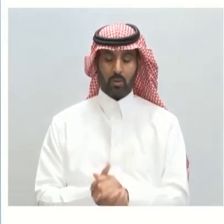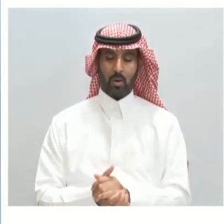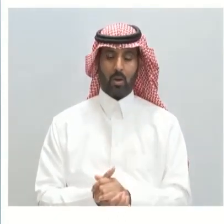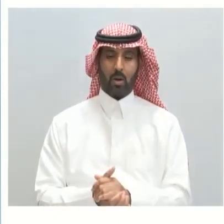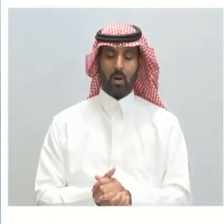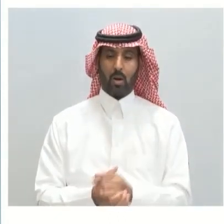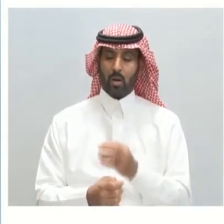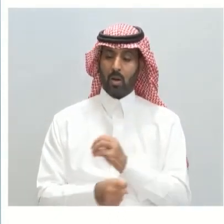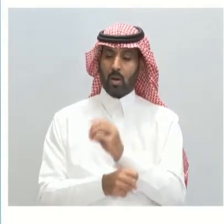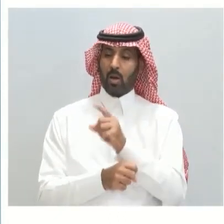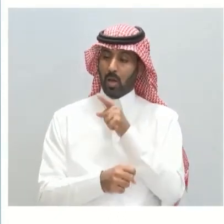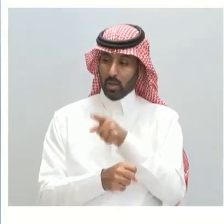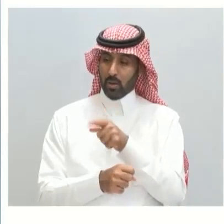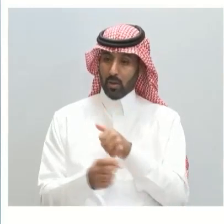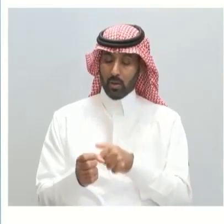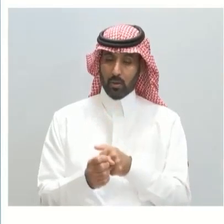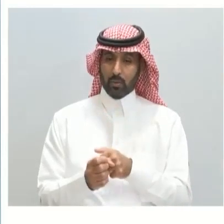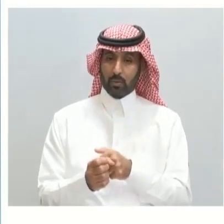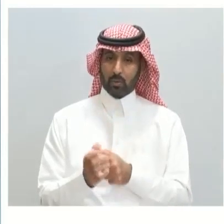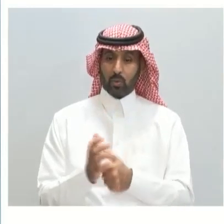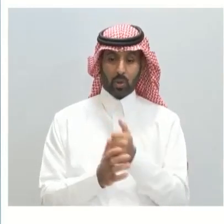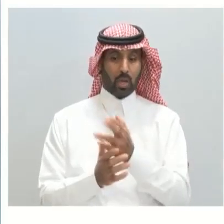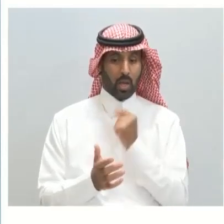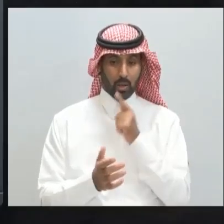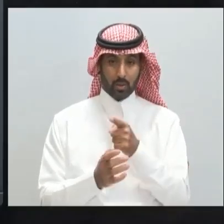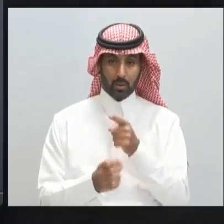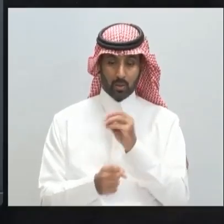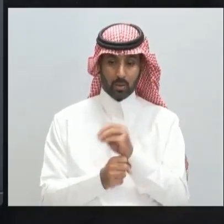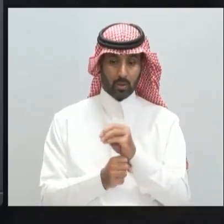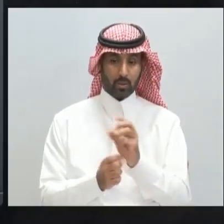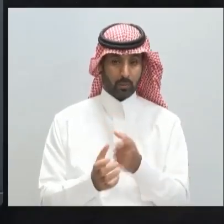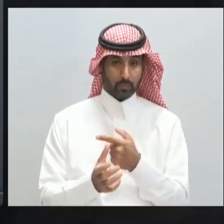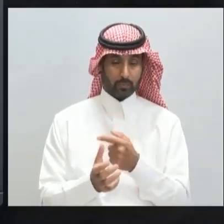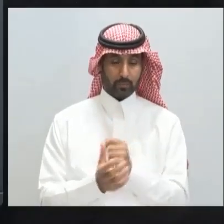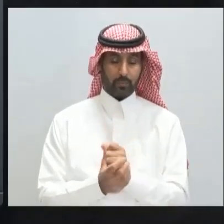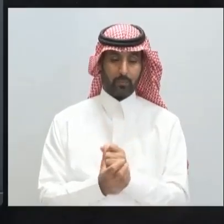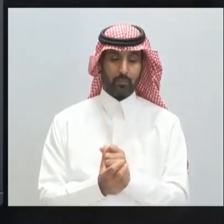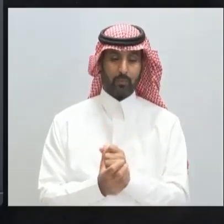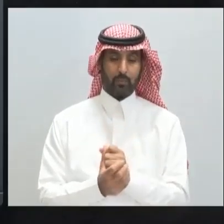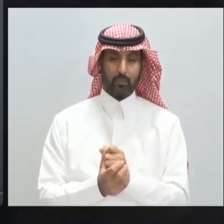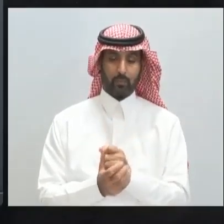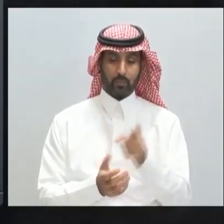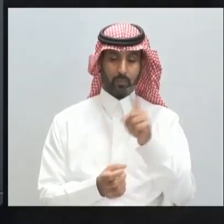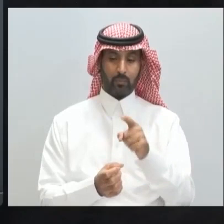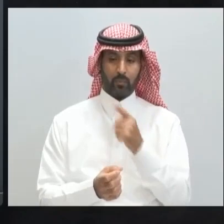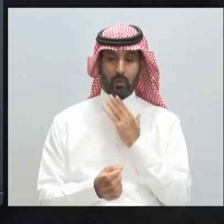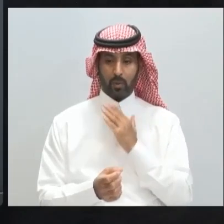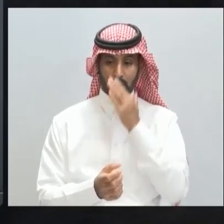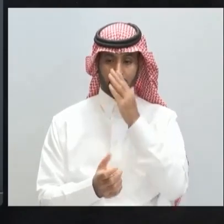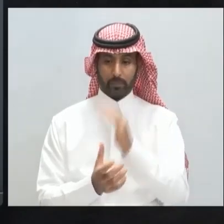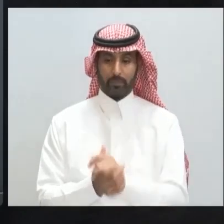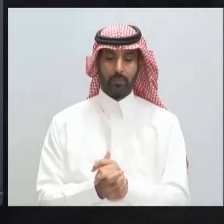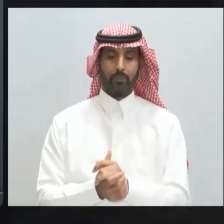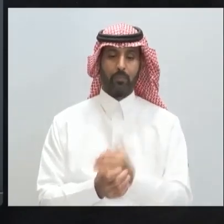you can tell, can't you? So when you say, can't you, the tag question here, this is also a rising intonation.